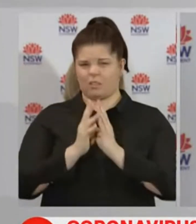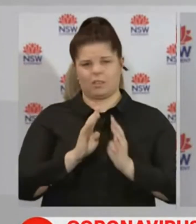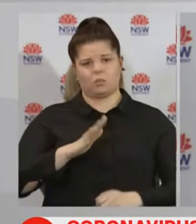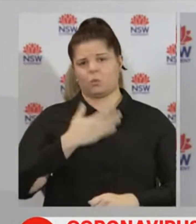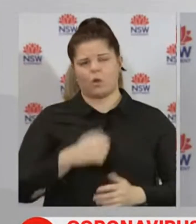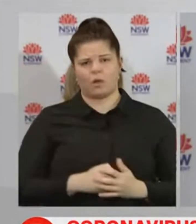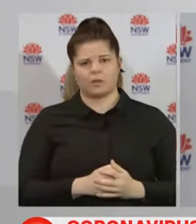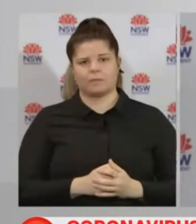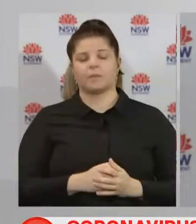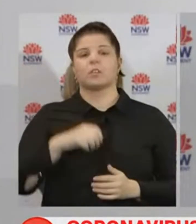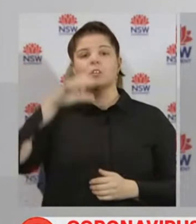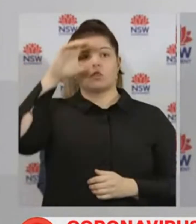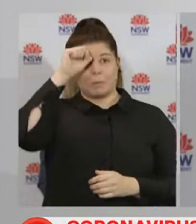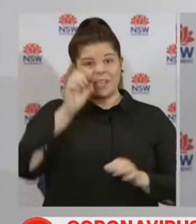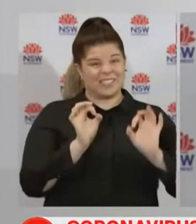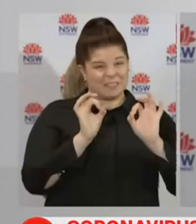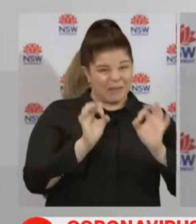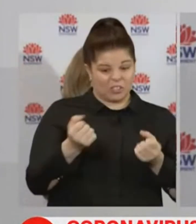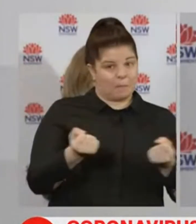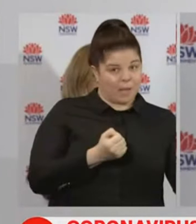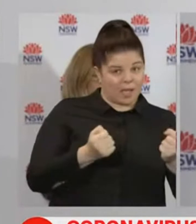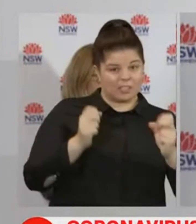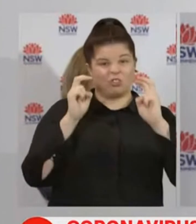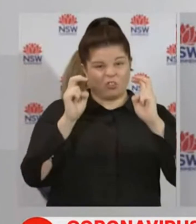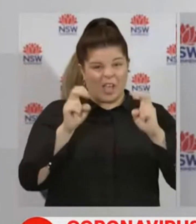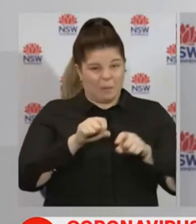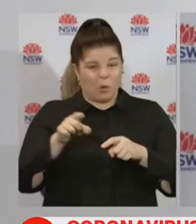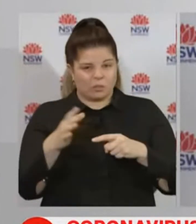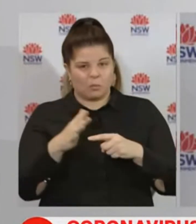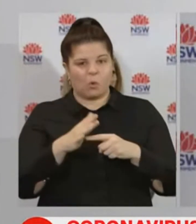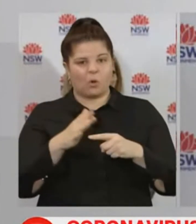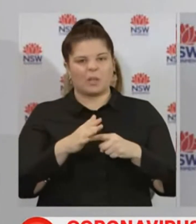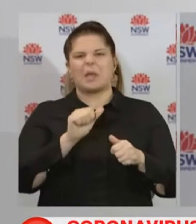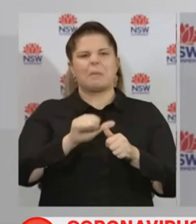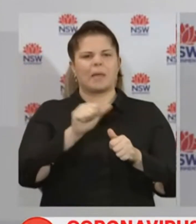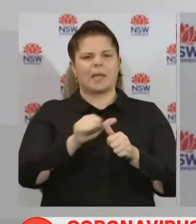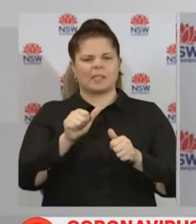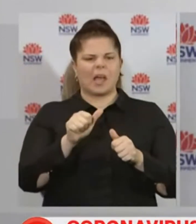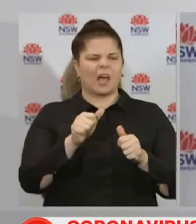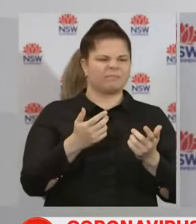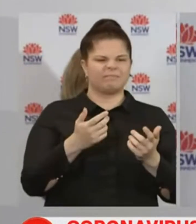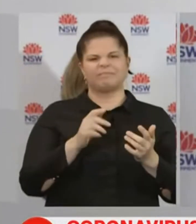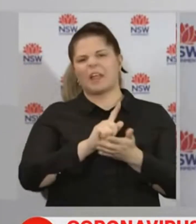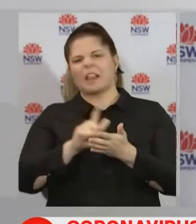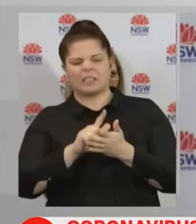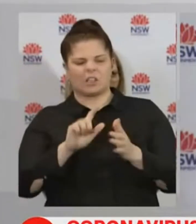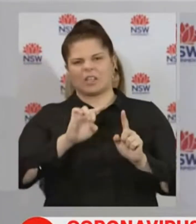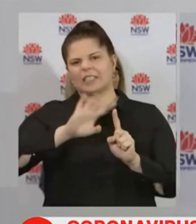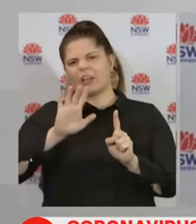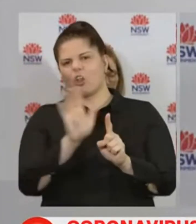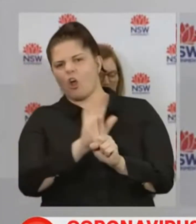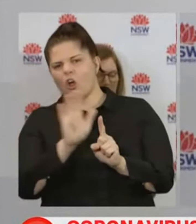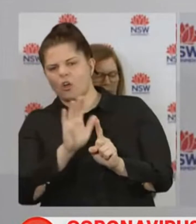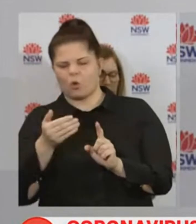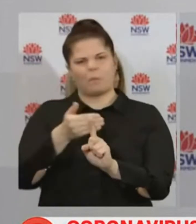buses and trains, travel in the off-peak, so after 10 a.m. or before 2 p.m, in order to make sure that social distancing